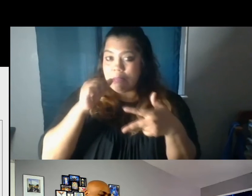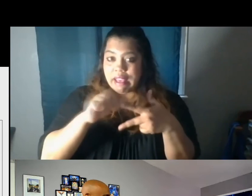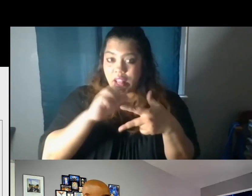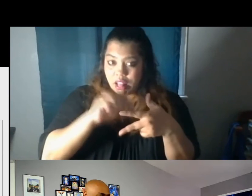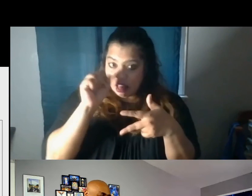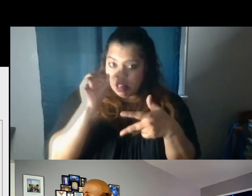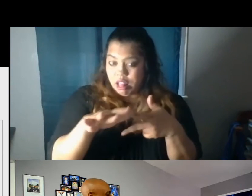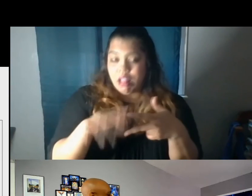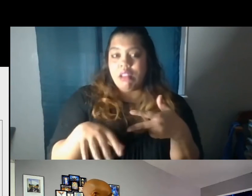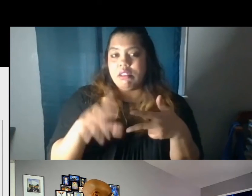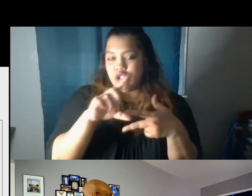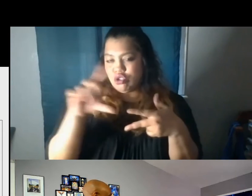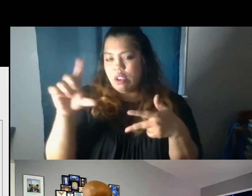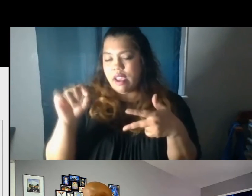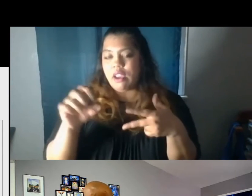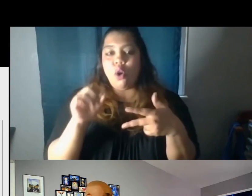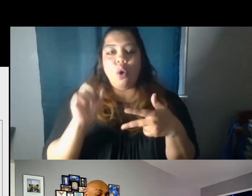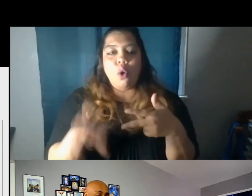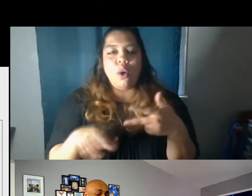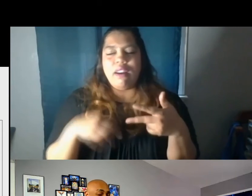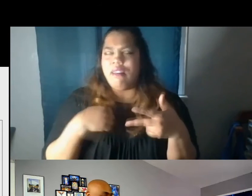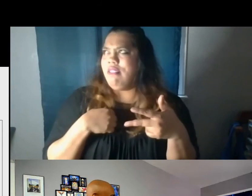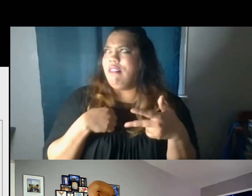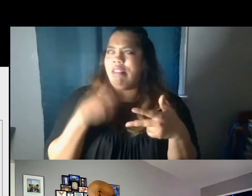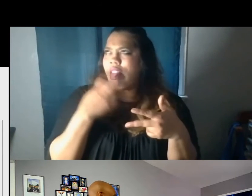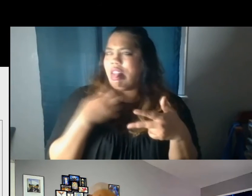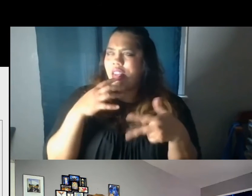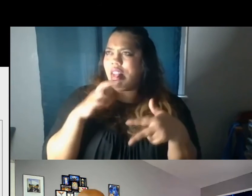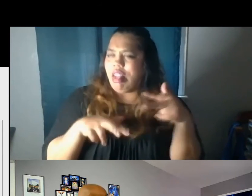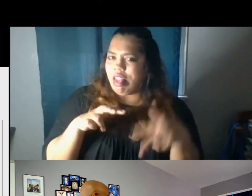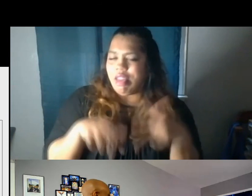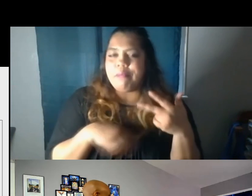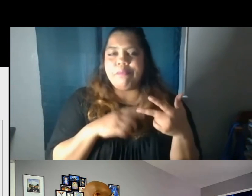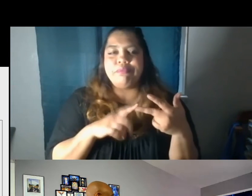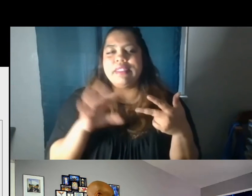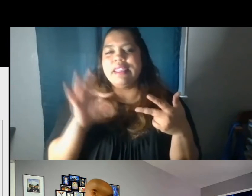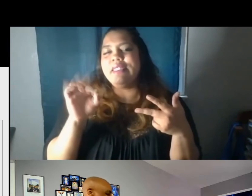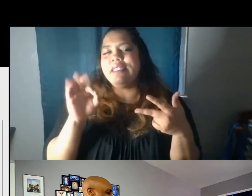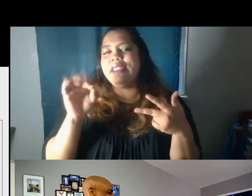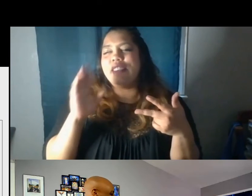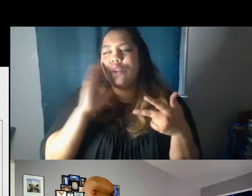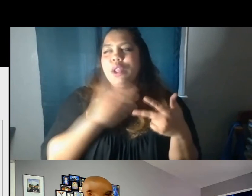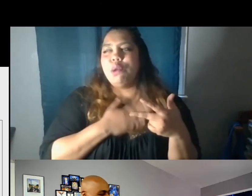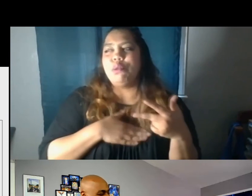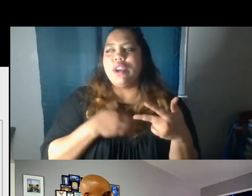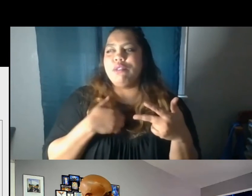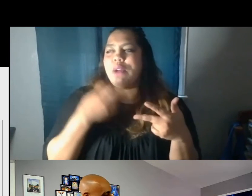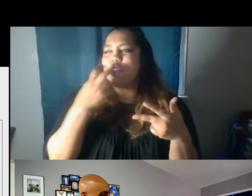service. Yeah, I was speaking in tongues there for a second. Fifi will appreciate that. So postal.